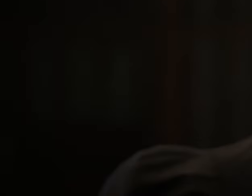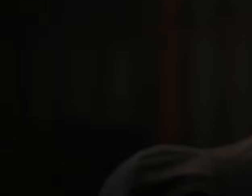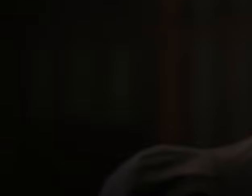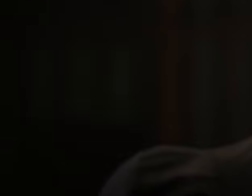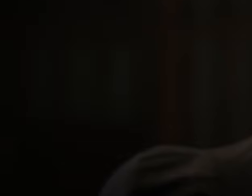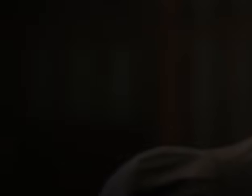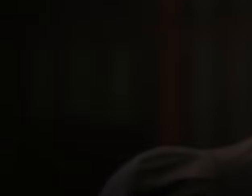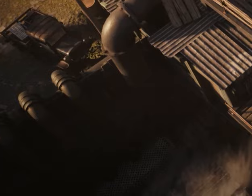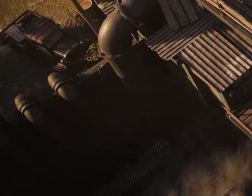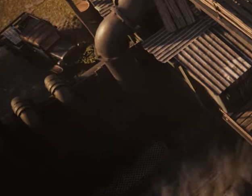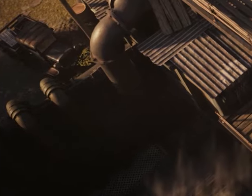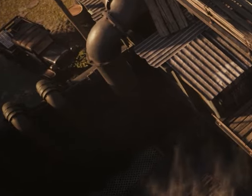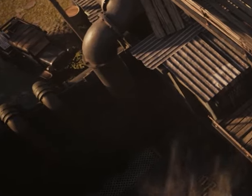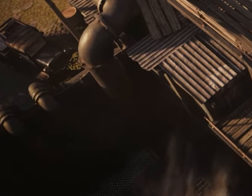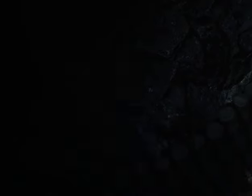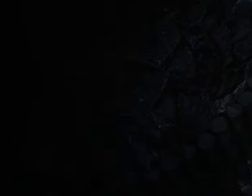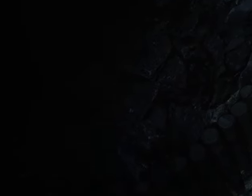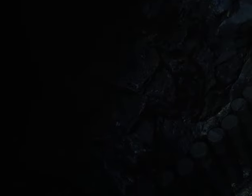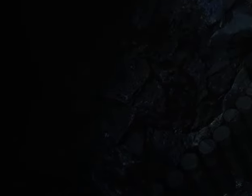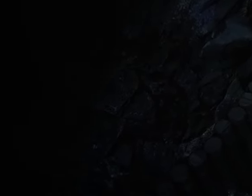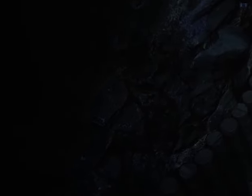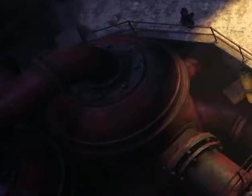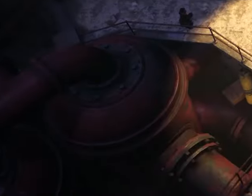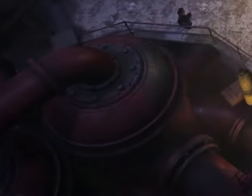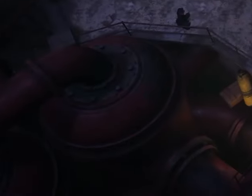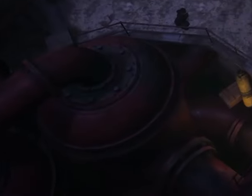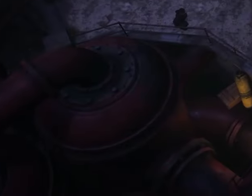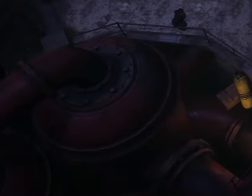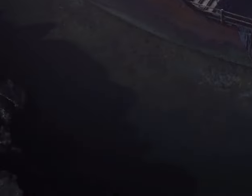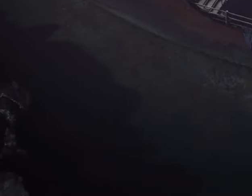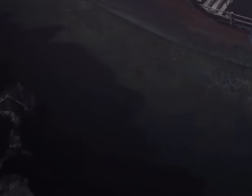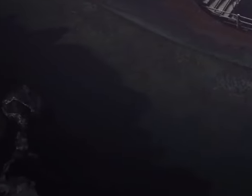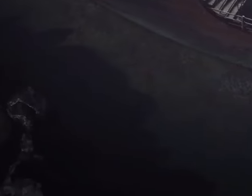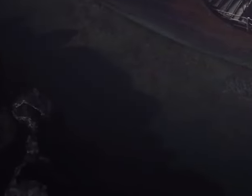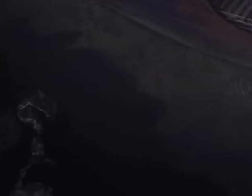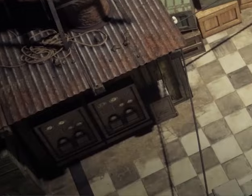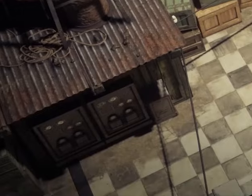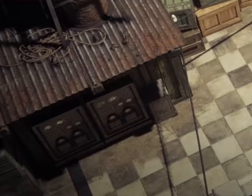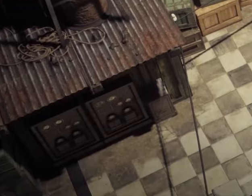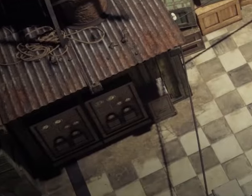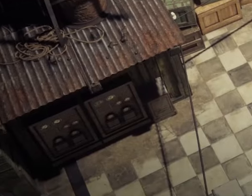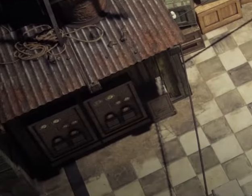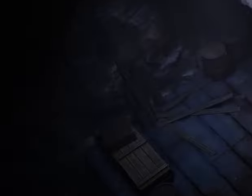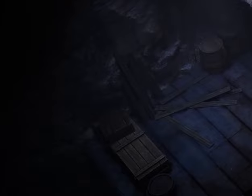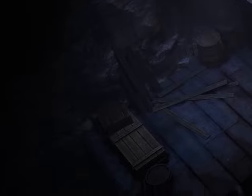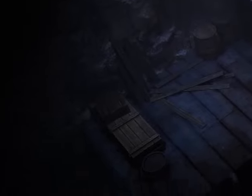Look, I've no idea what he's done. I don't care. I've just got to find him before they do.